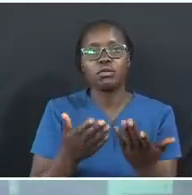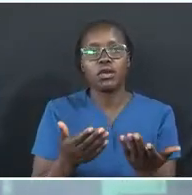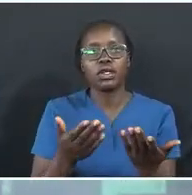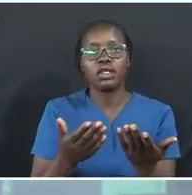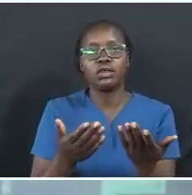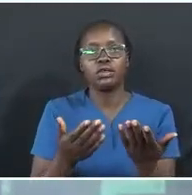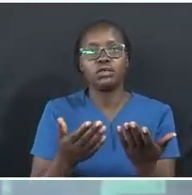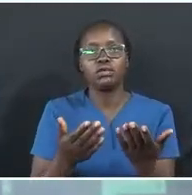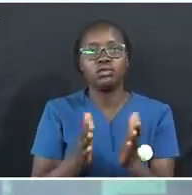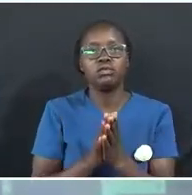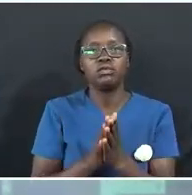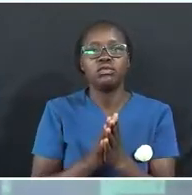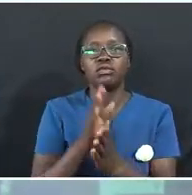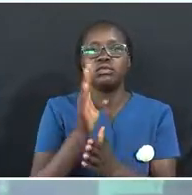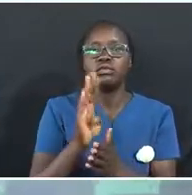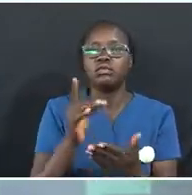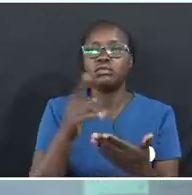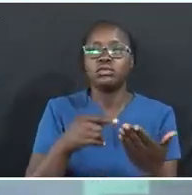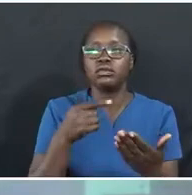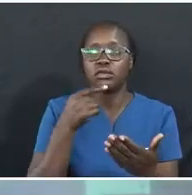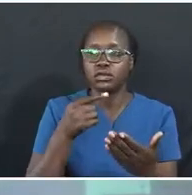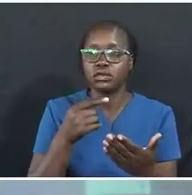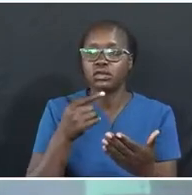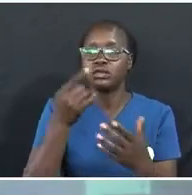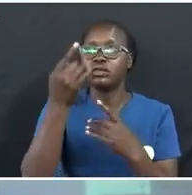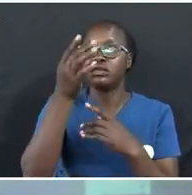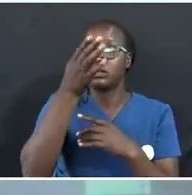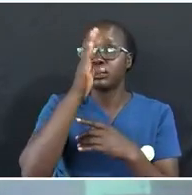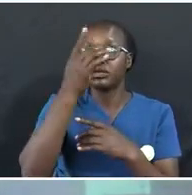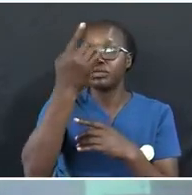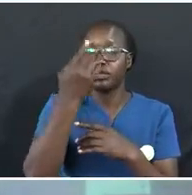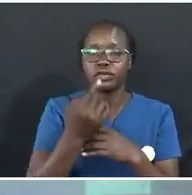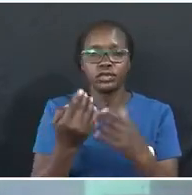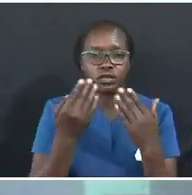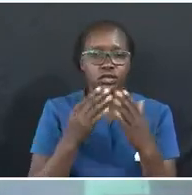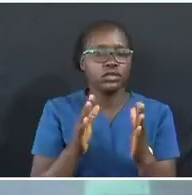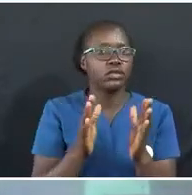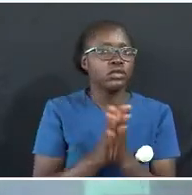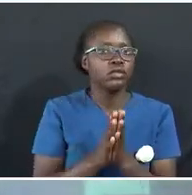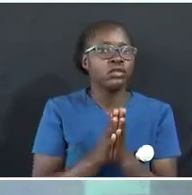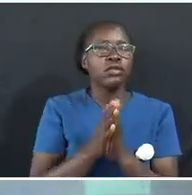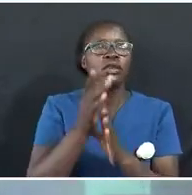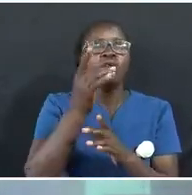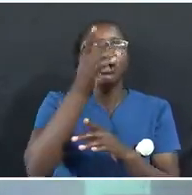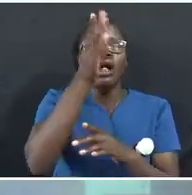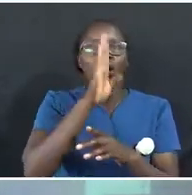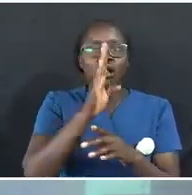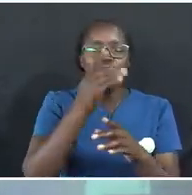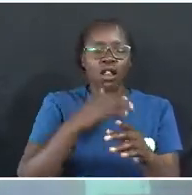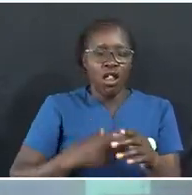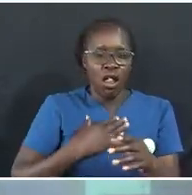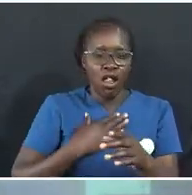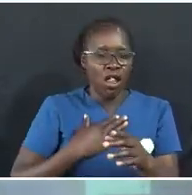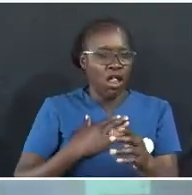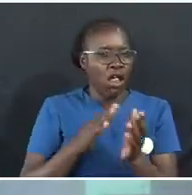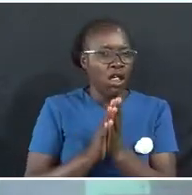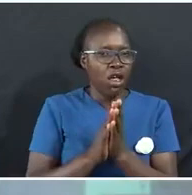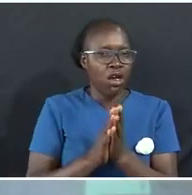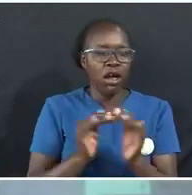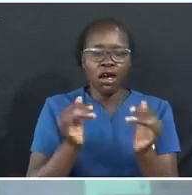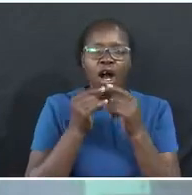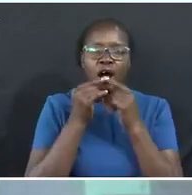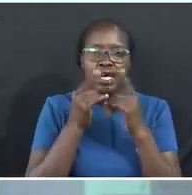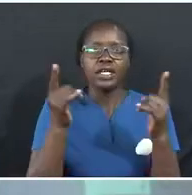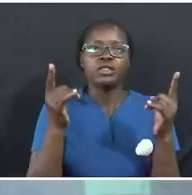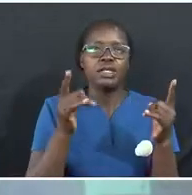came to people, they said, God has come to visit. And when God has come to visit, he may come with the